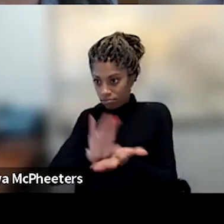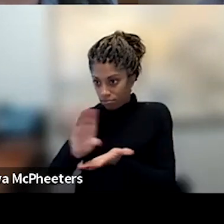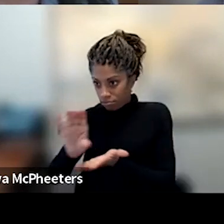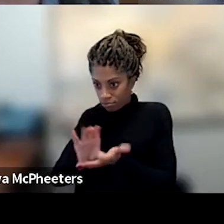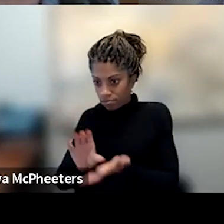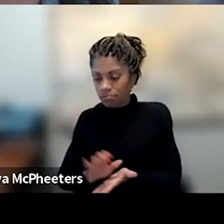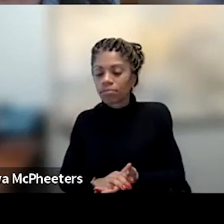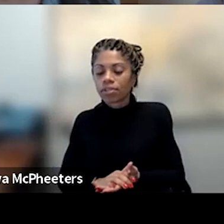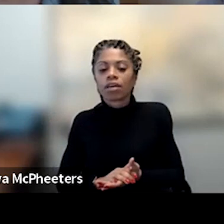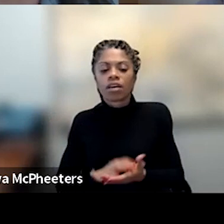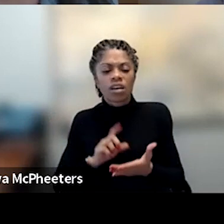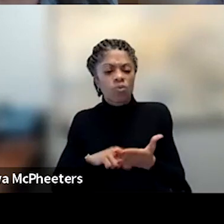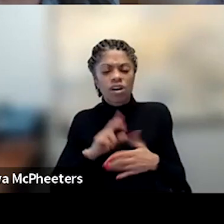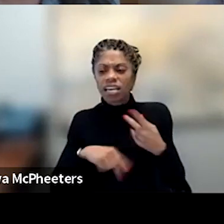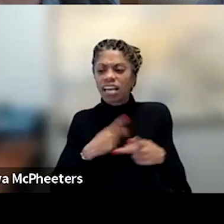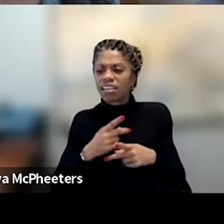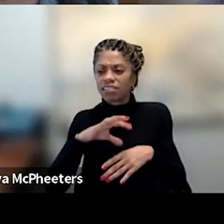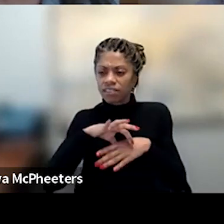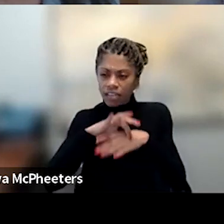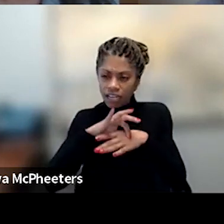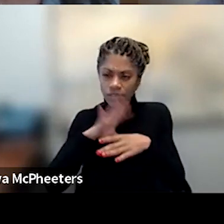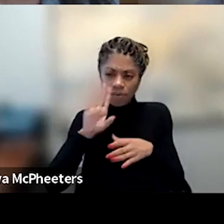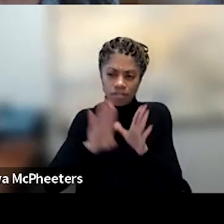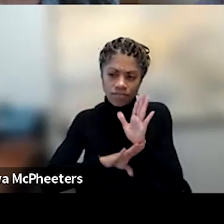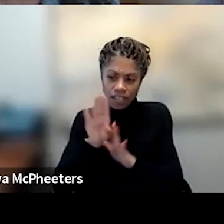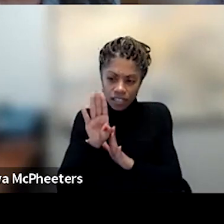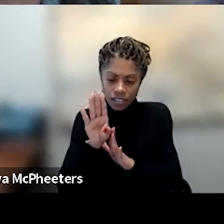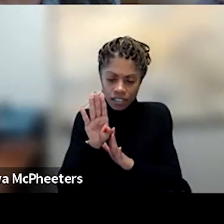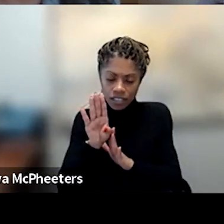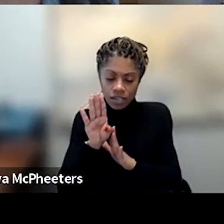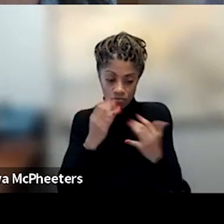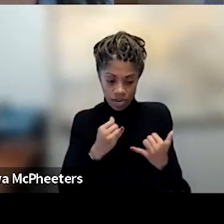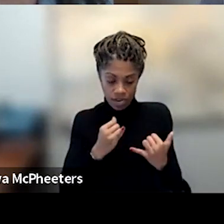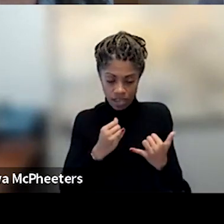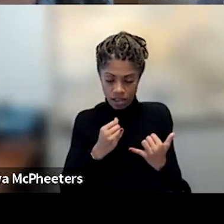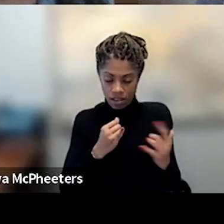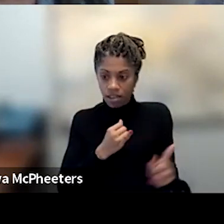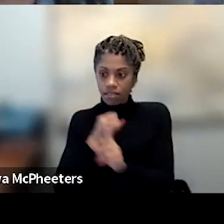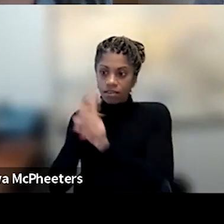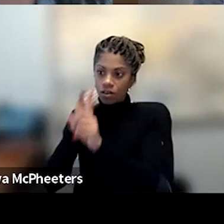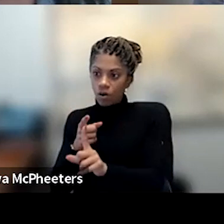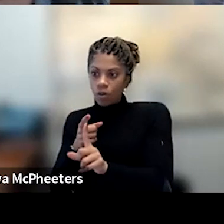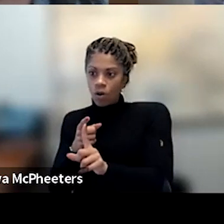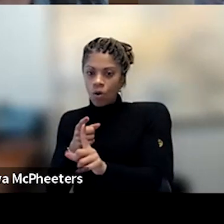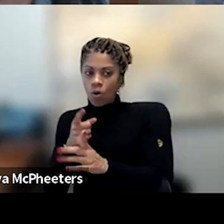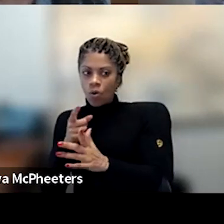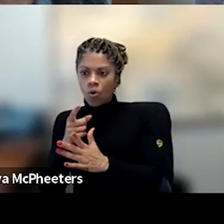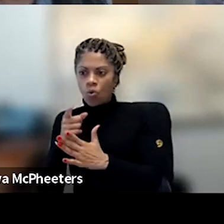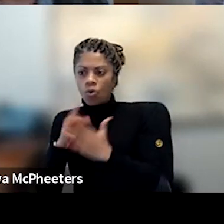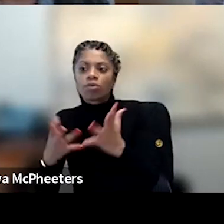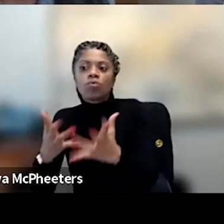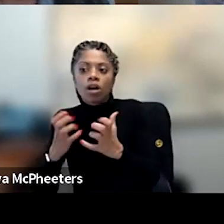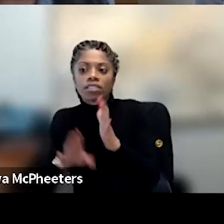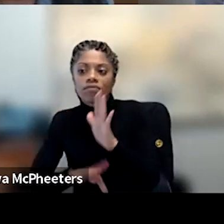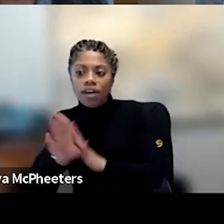What type of content are we developing and where we want to be? What type of content do we want to develop? When people come to Kresge's website, when you look at our